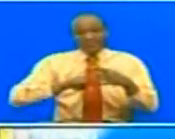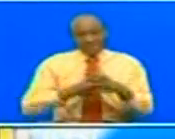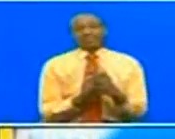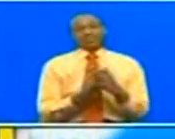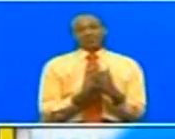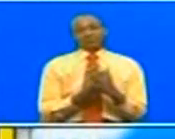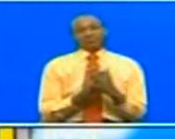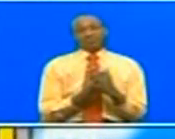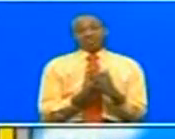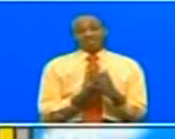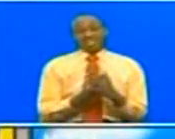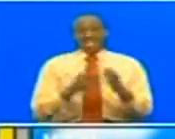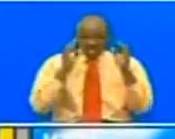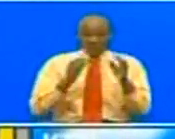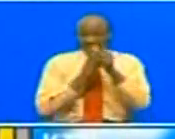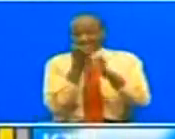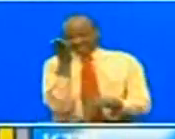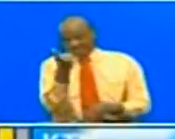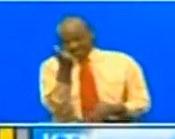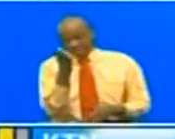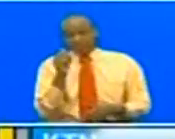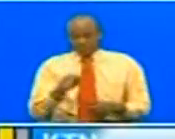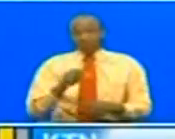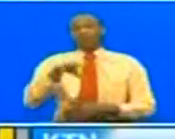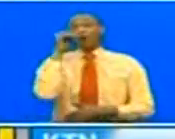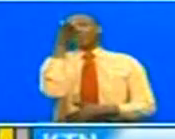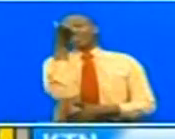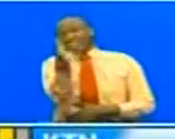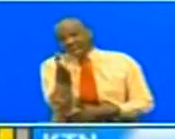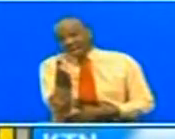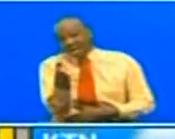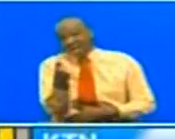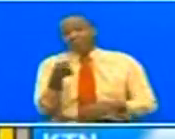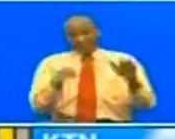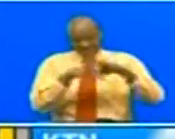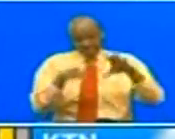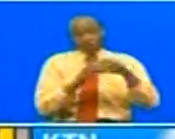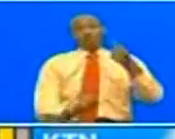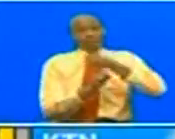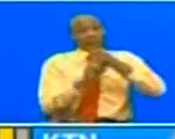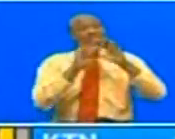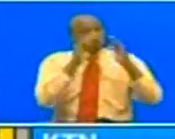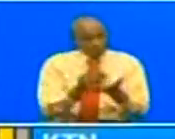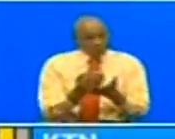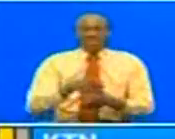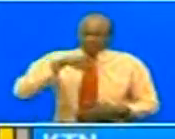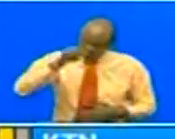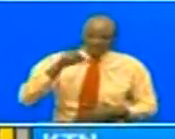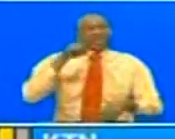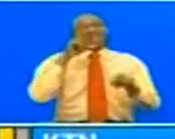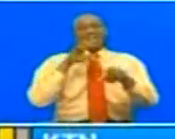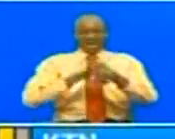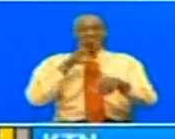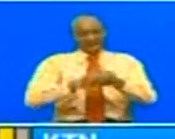start. And if their leaders will be found culpable, they will face the full force of the